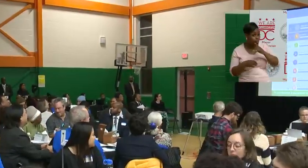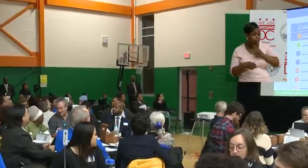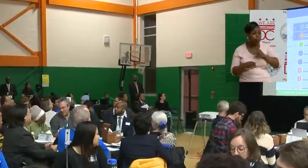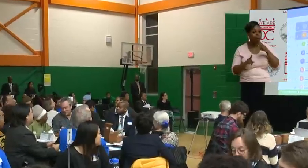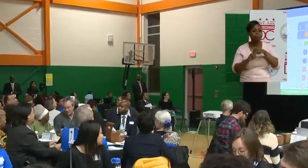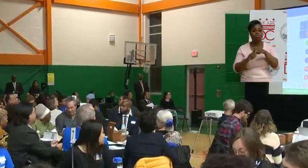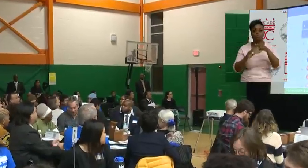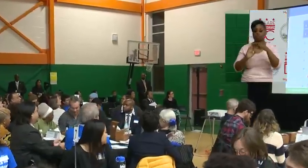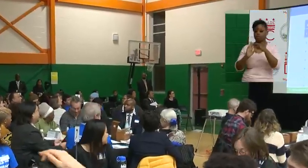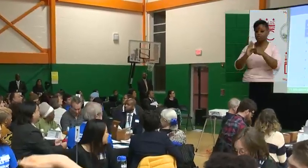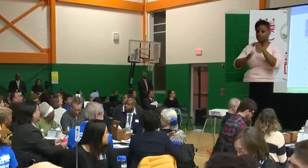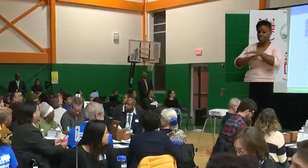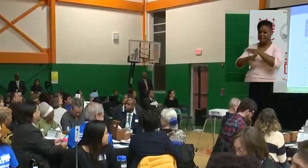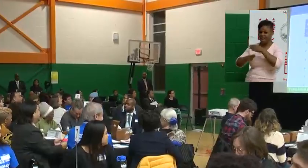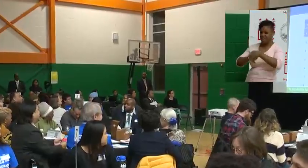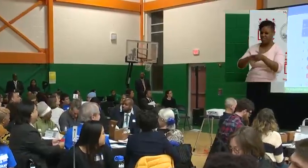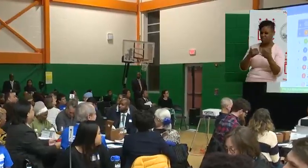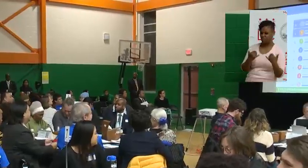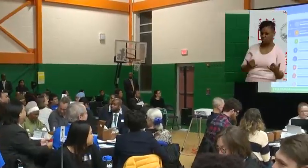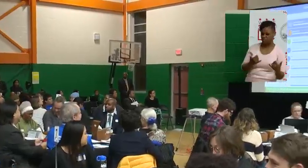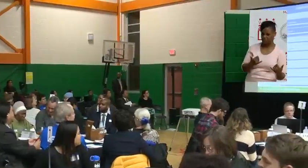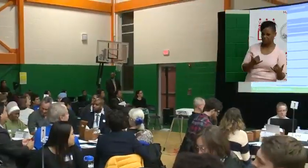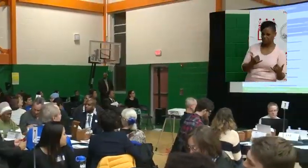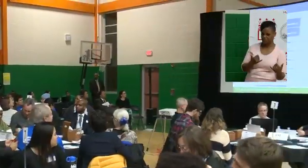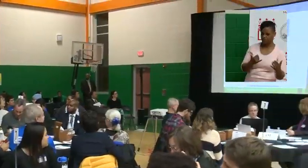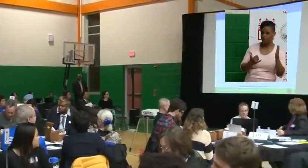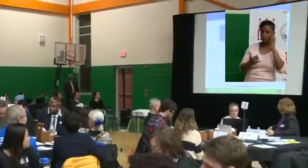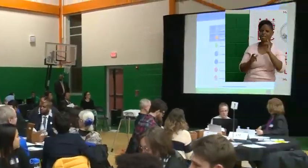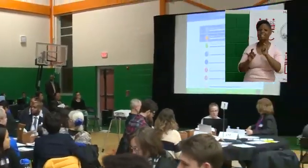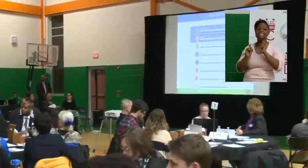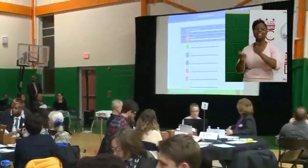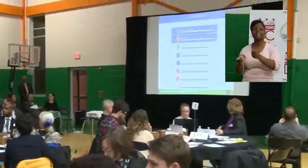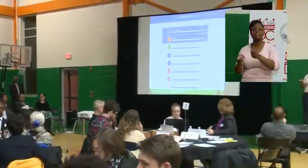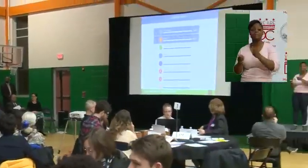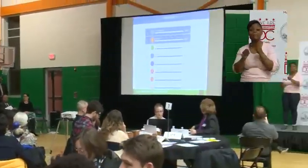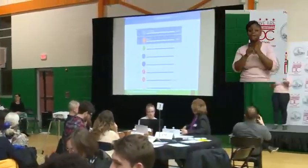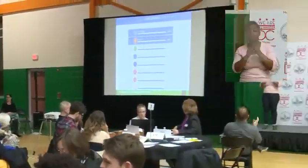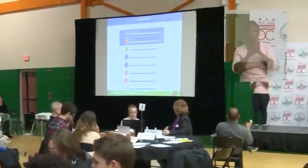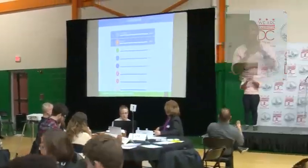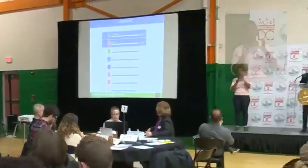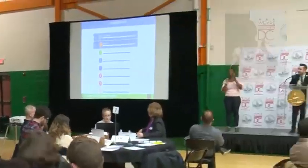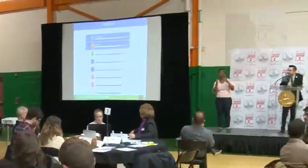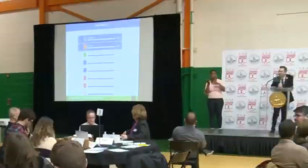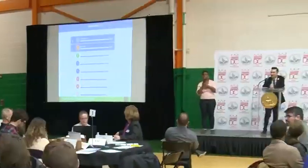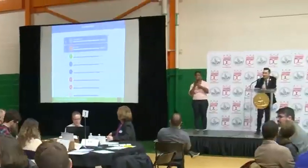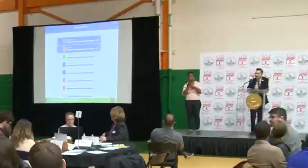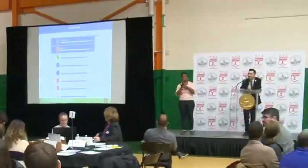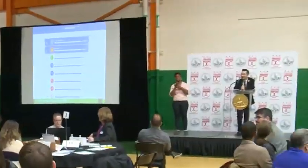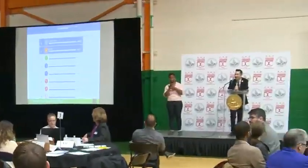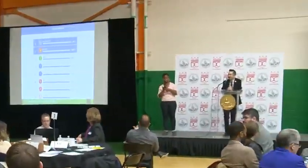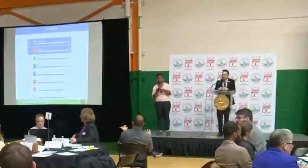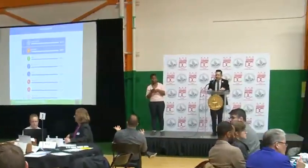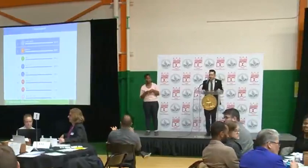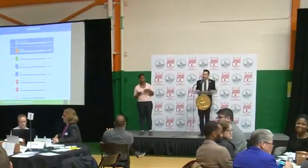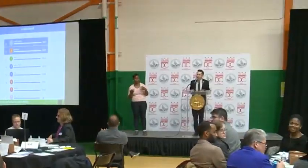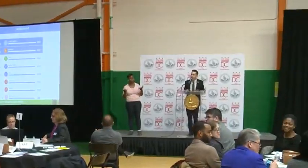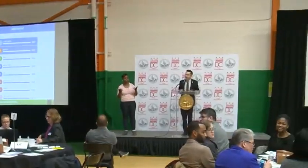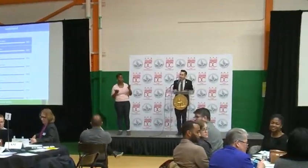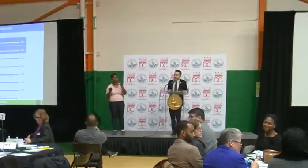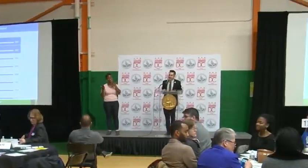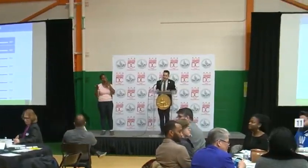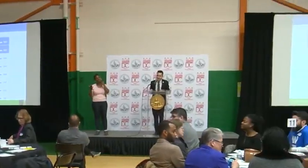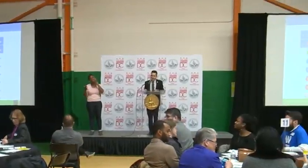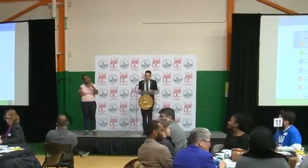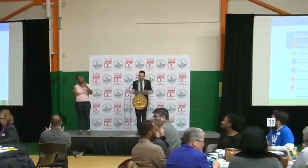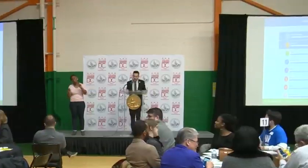after today's forum. We're gonna hook you up with some baseball or basketball tickets. So thank you so much. It's a fun thing. So now